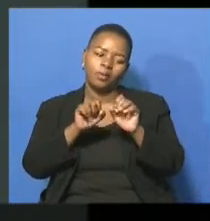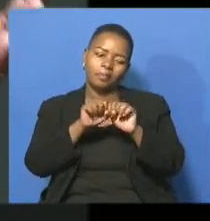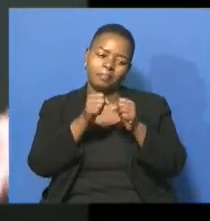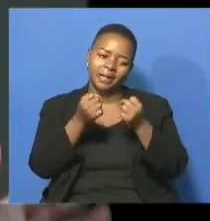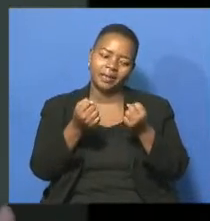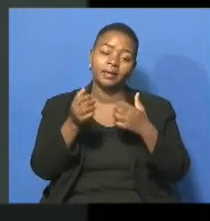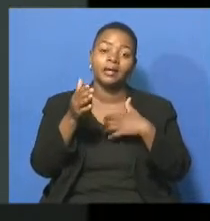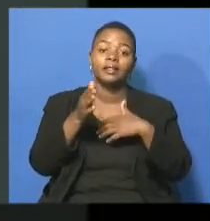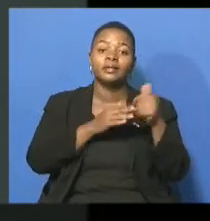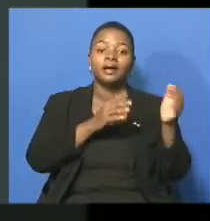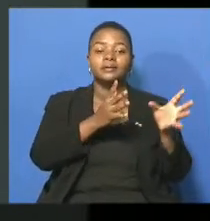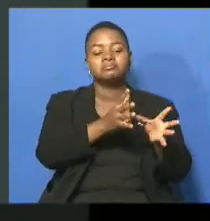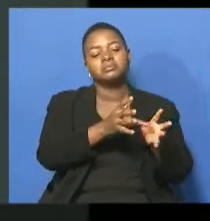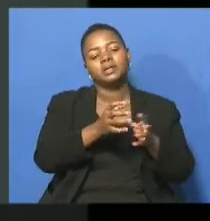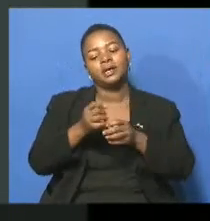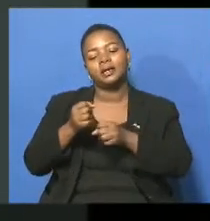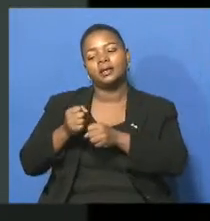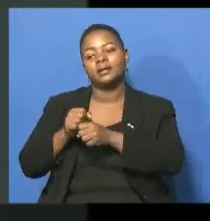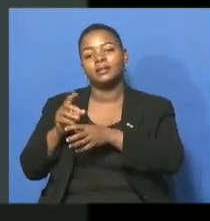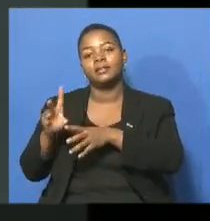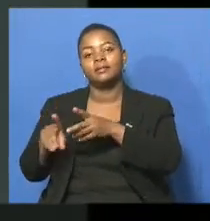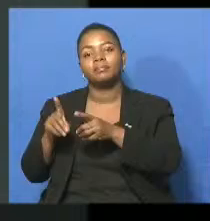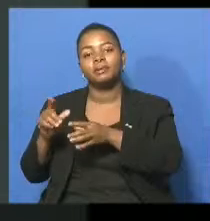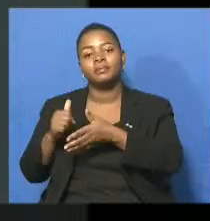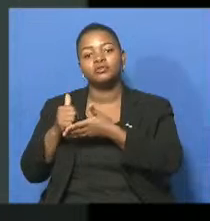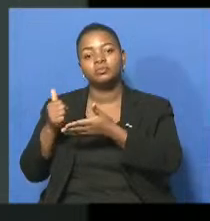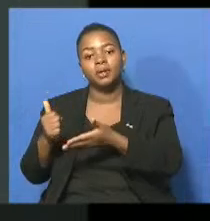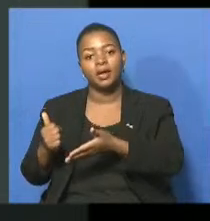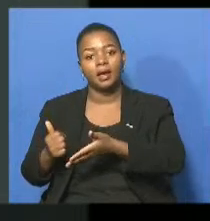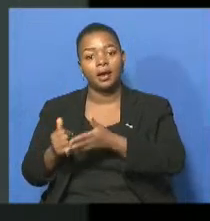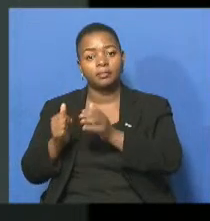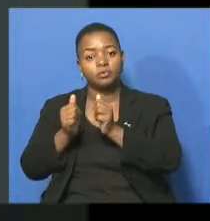people going towards treatment.